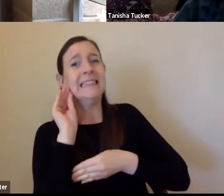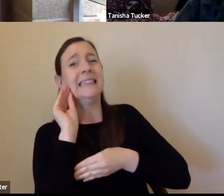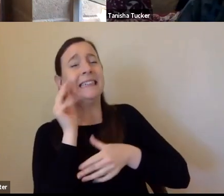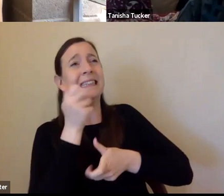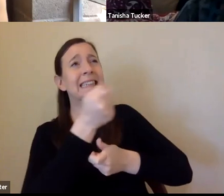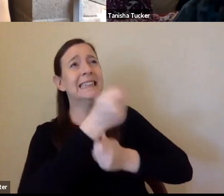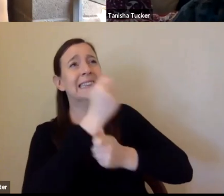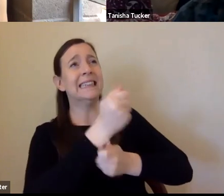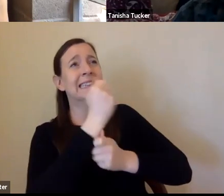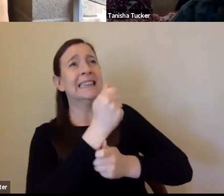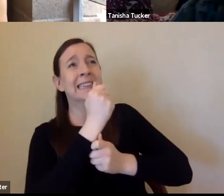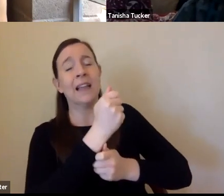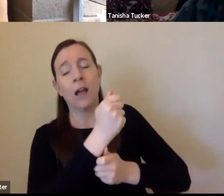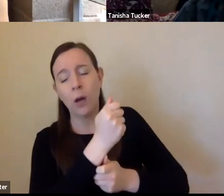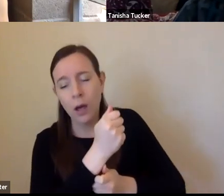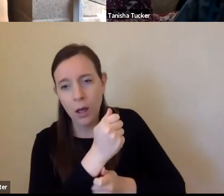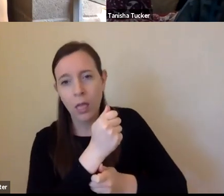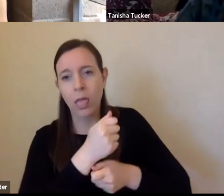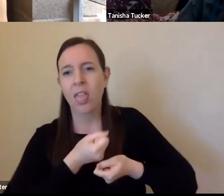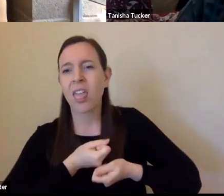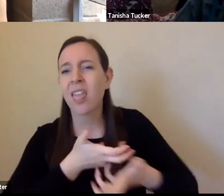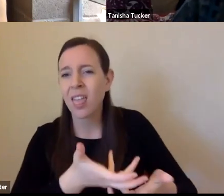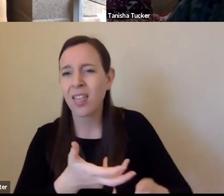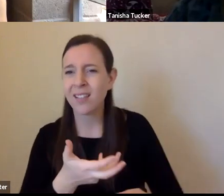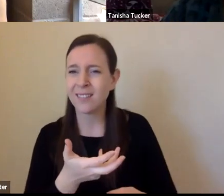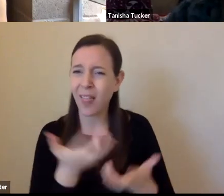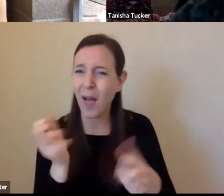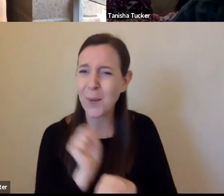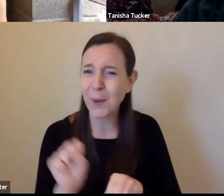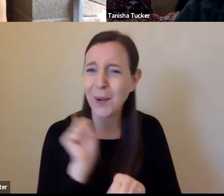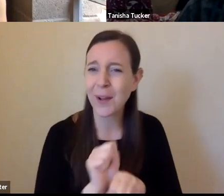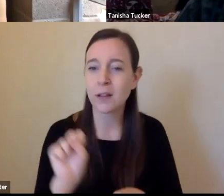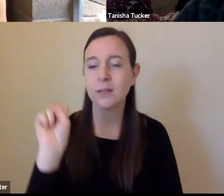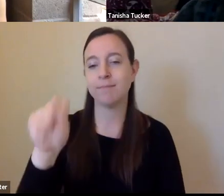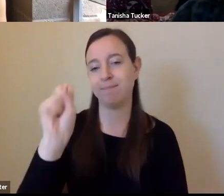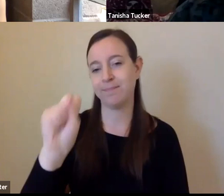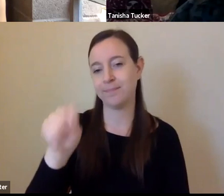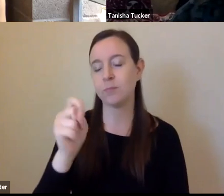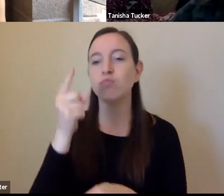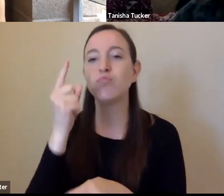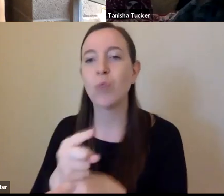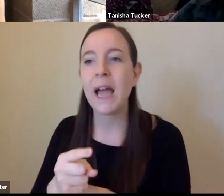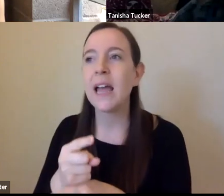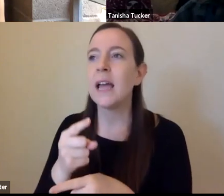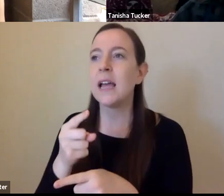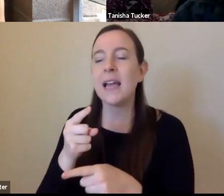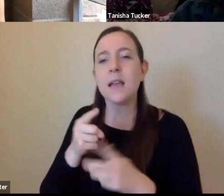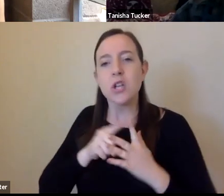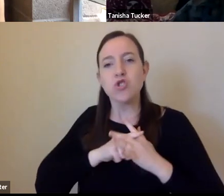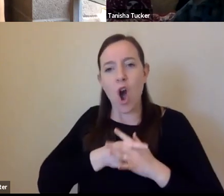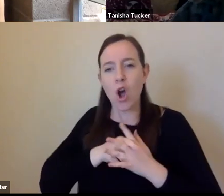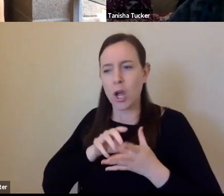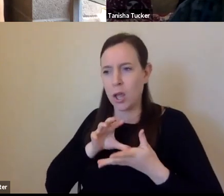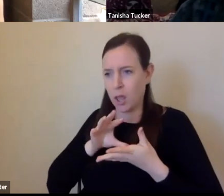Yeah. work. Oh yeah, it is. It is. So it's good to, you know, you get better at it and then you're quicker and then you can go through and, you know,